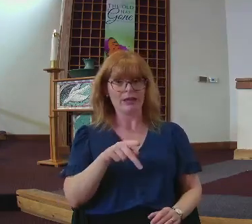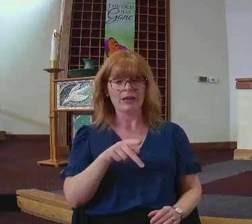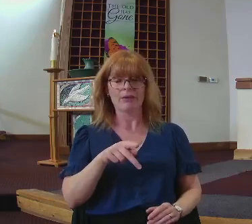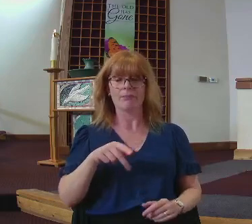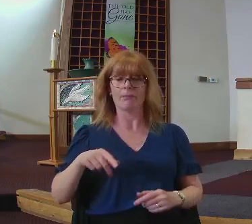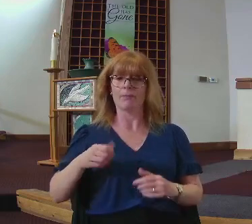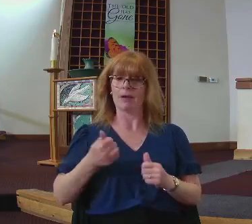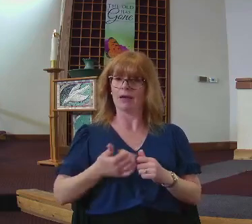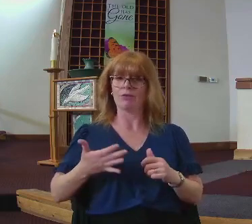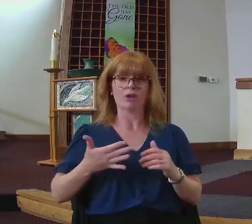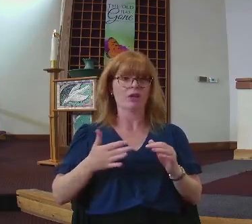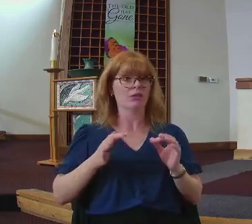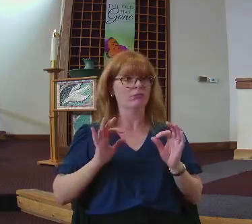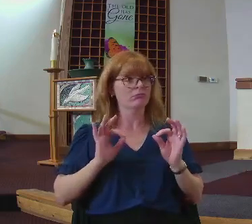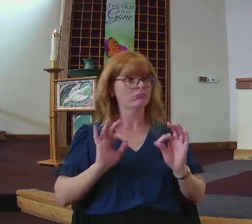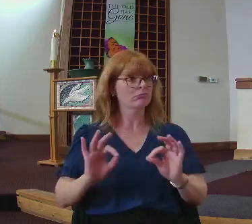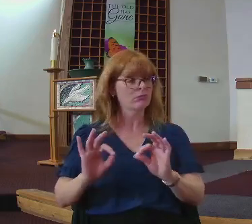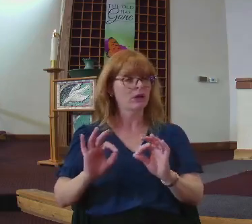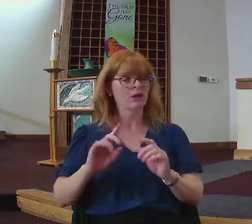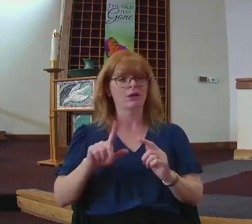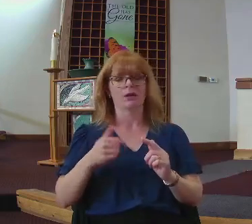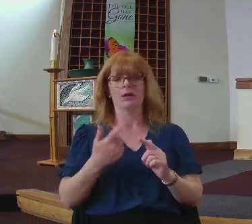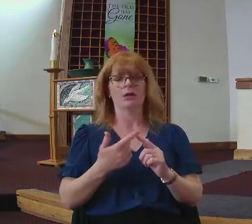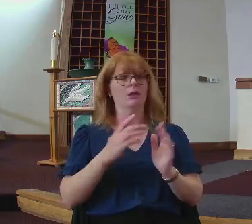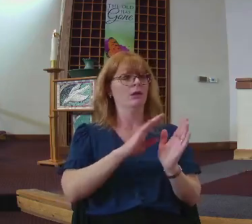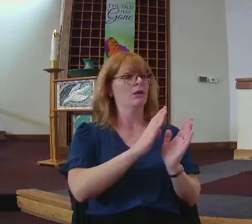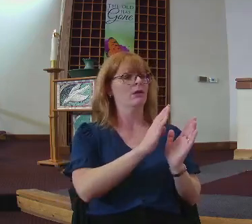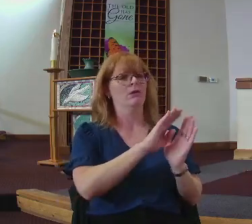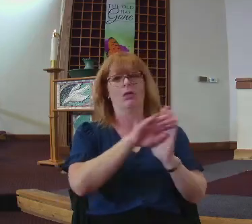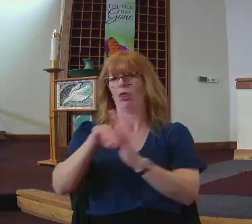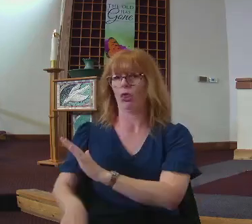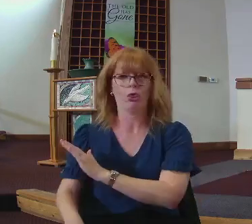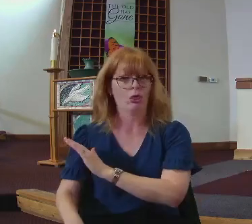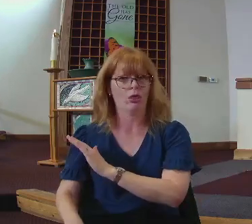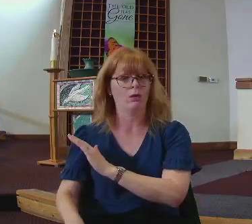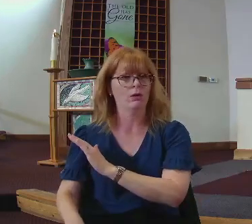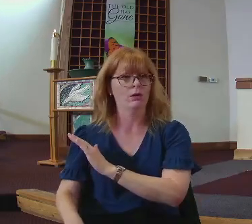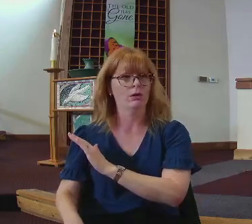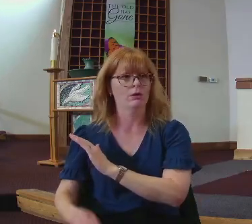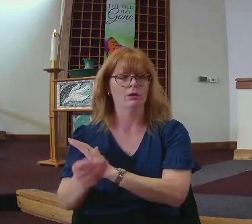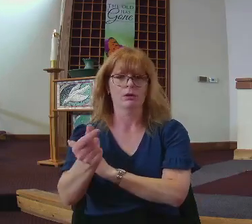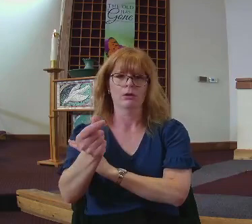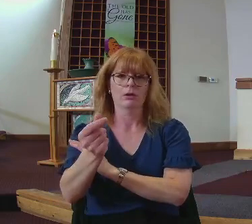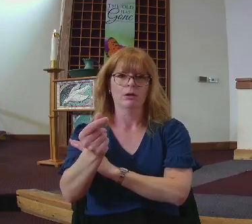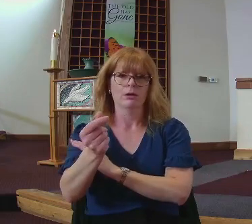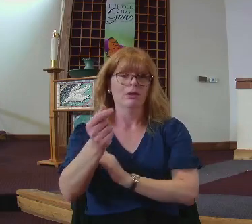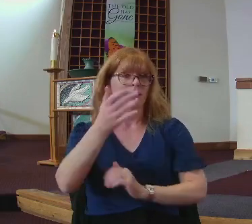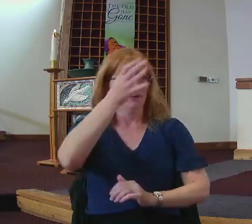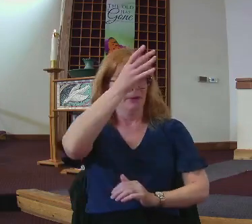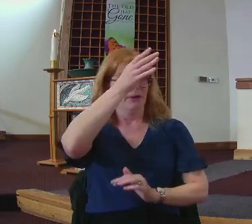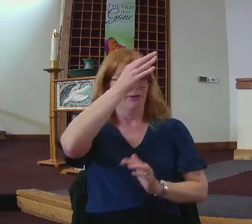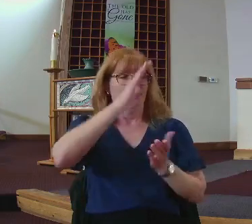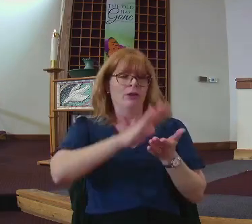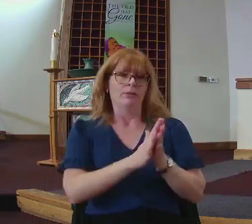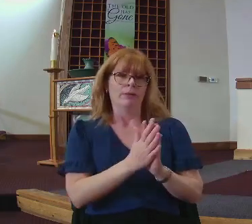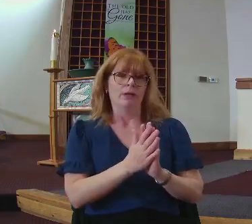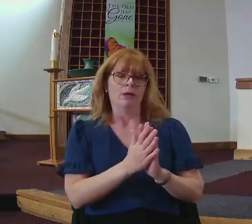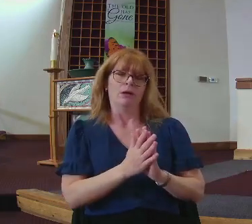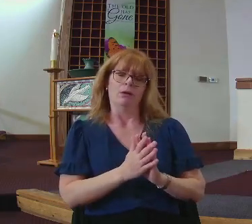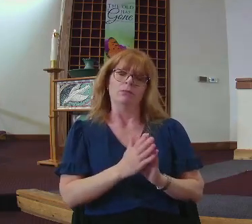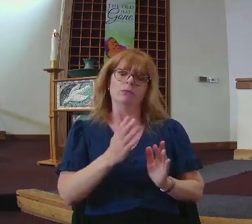well, and then everything turned bad in an instant. And he got really, really